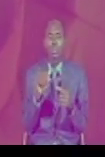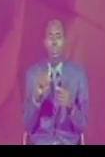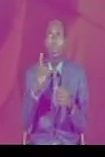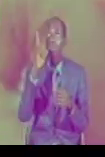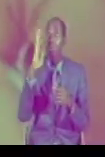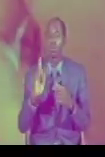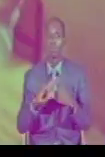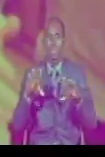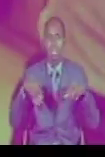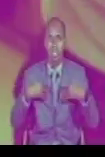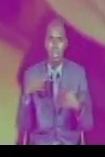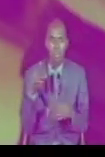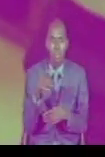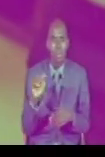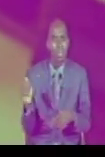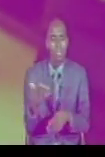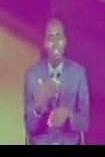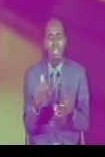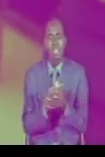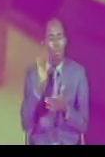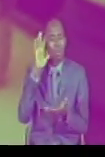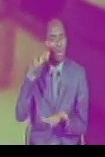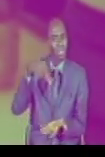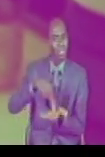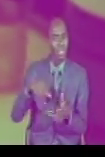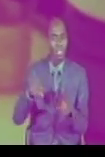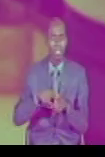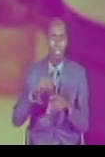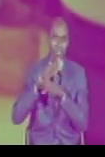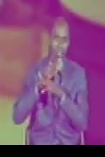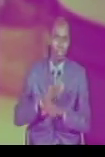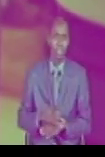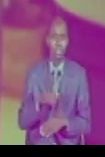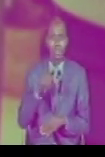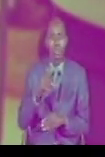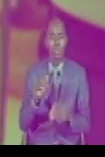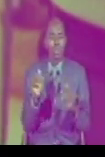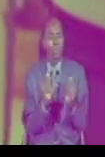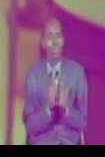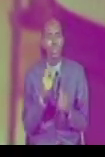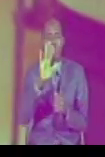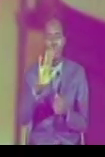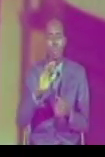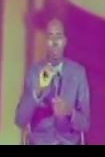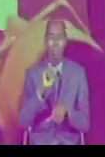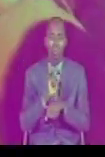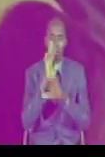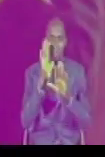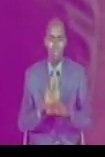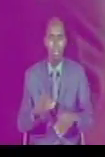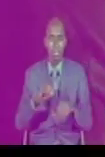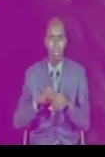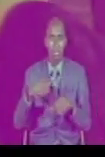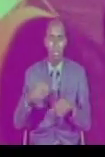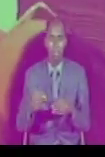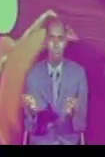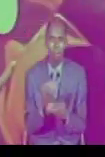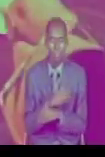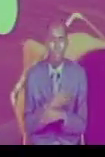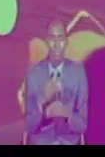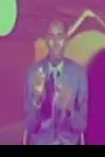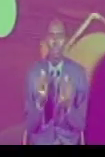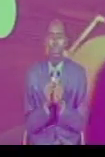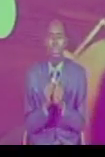that will be a hindrance between you and your co-workers in the office, between you and the people in the market, between you and a fellow